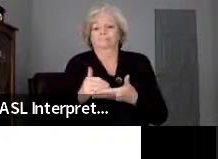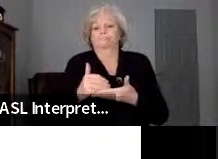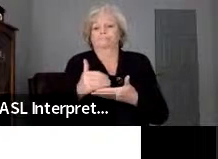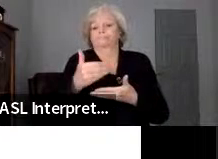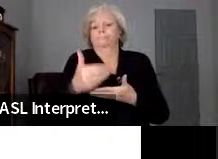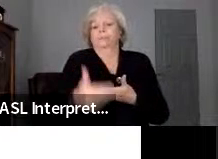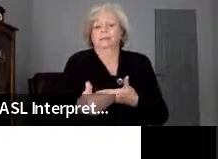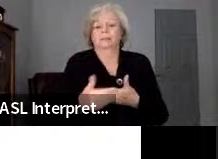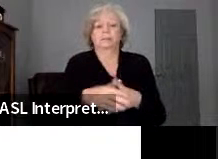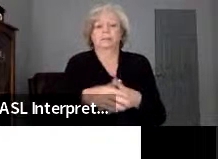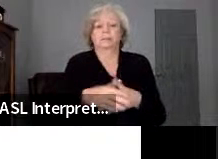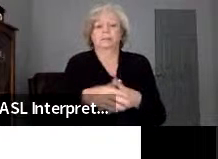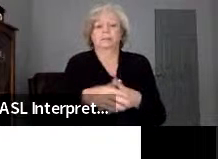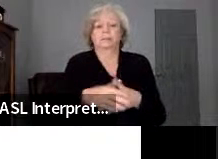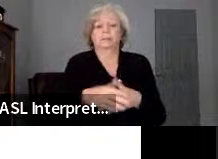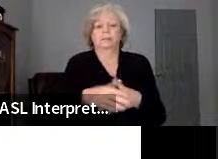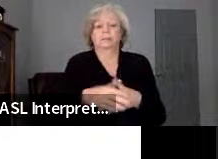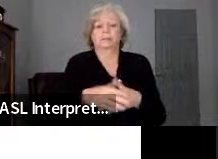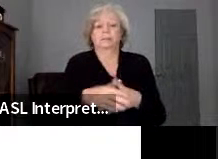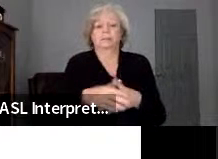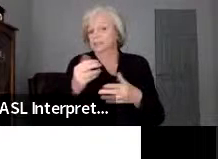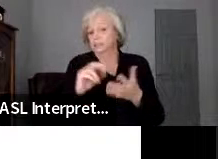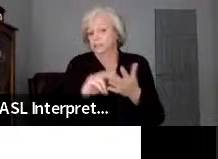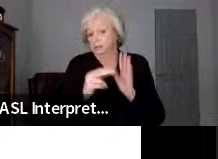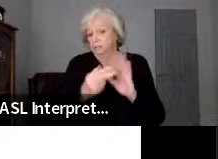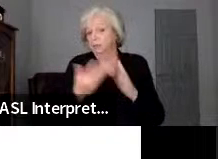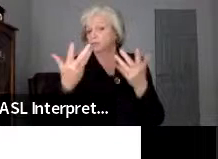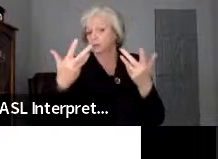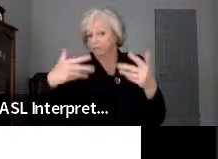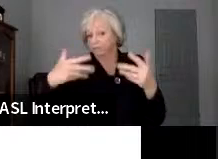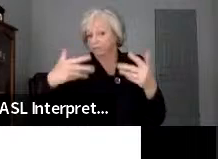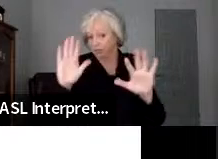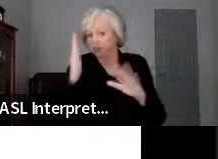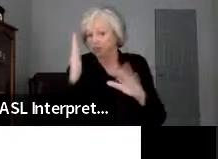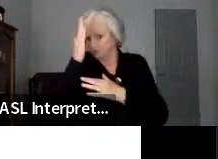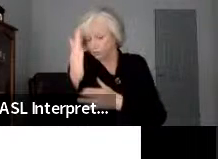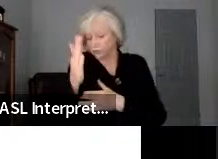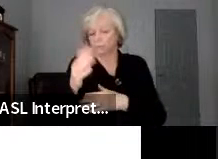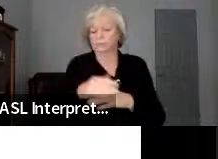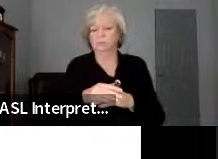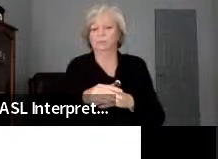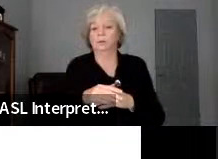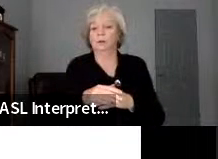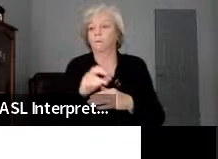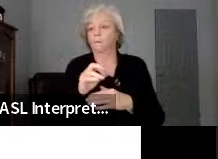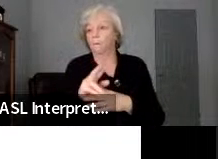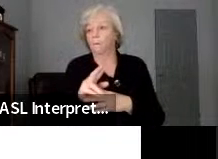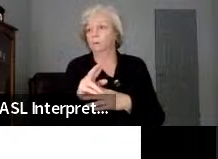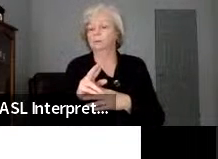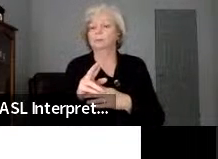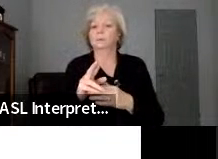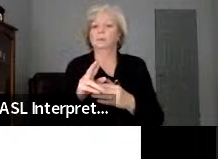what does that look like? And as I mentioned, Dr. Moss already talked a little bit about that. But really, what are we doing right now? So